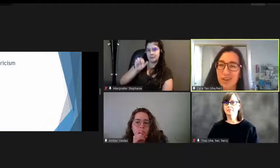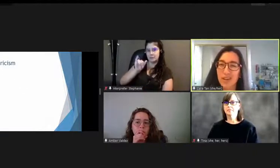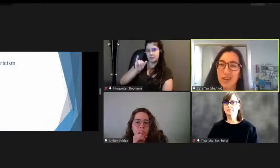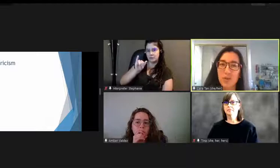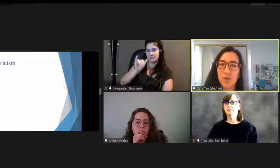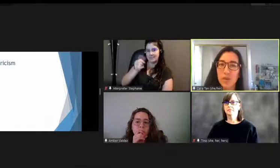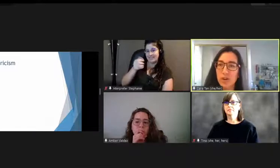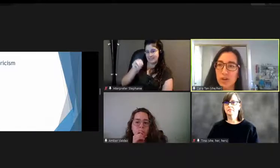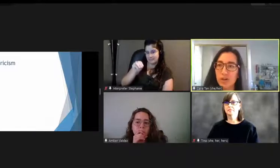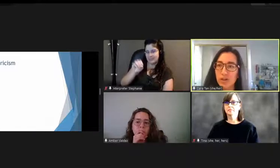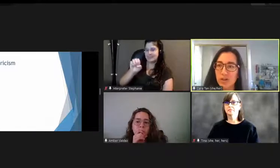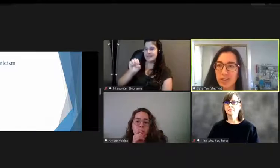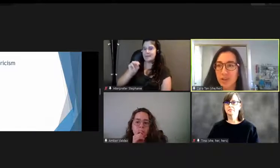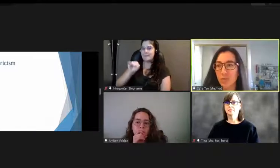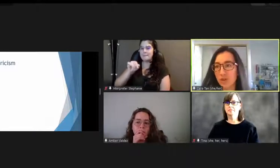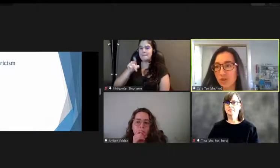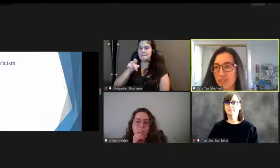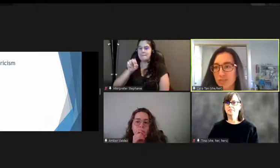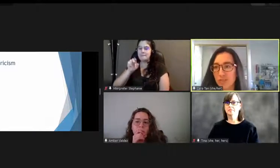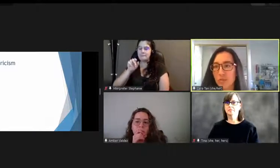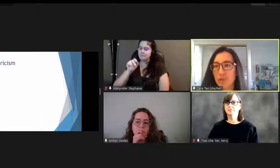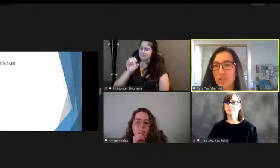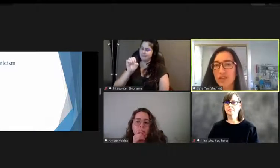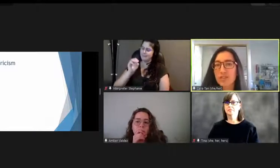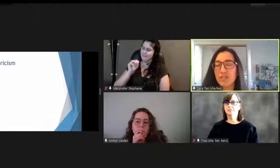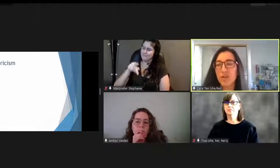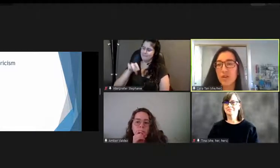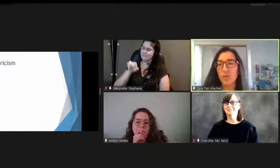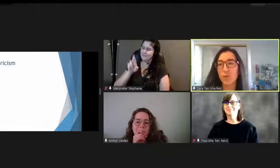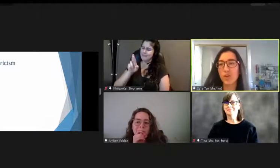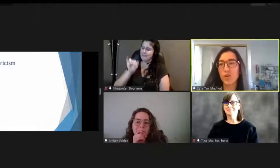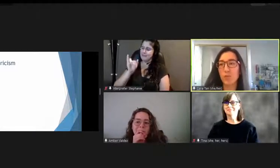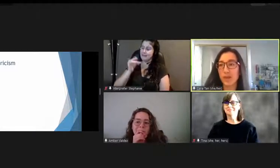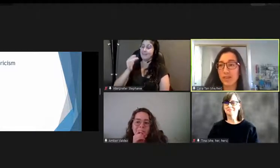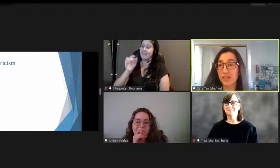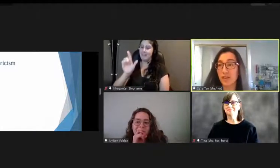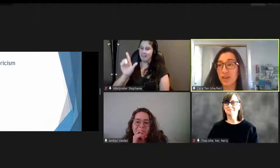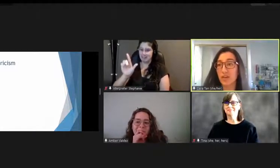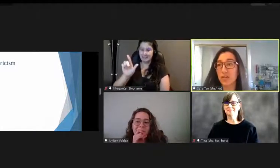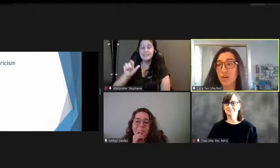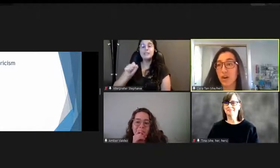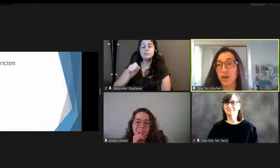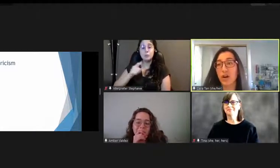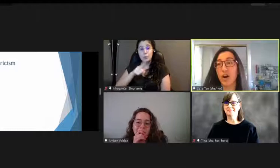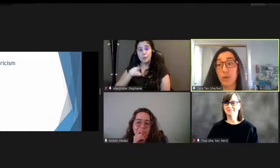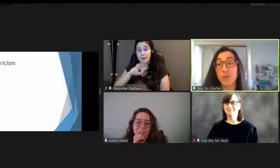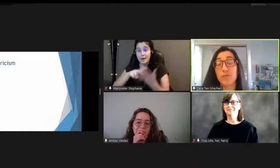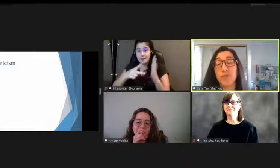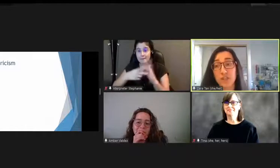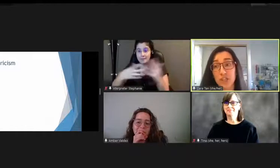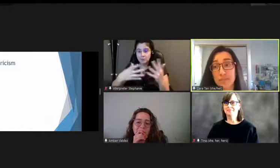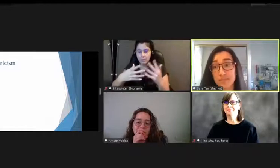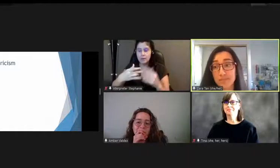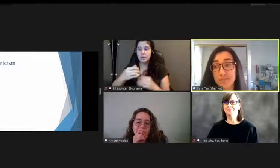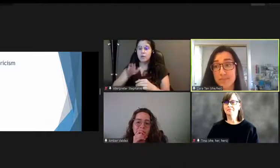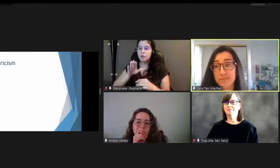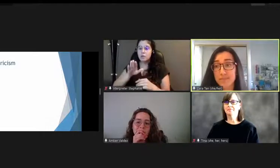Okay. Empirical and empiricism is when you base things on